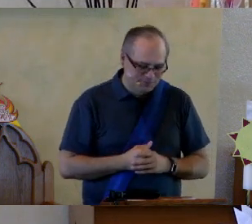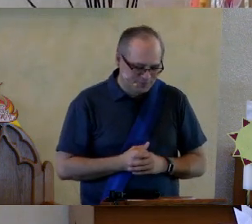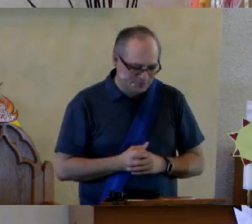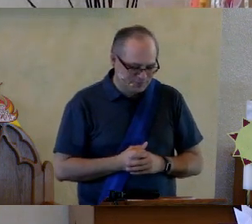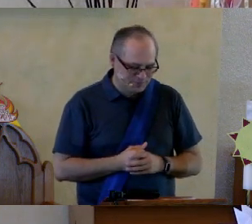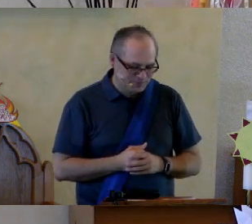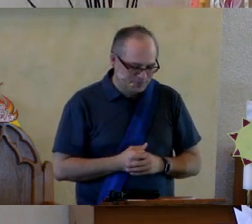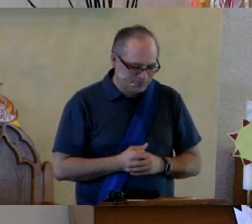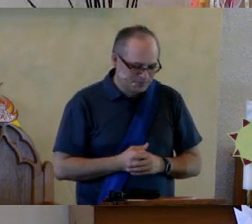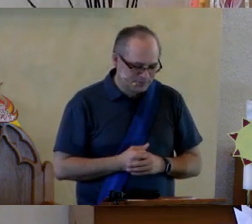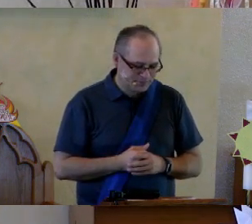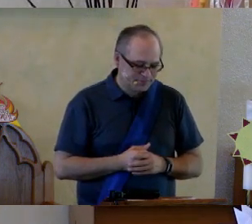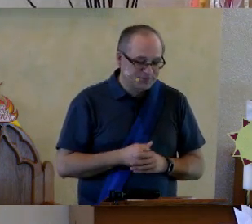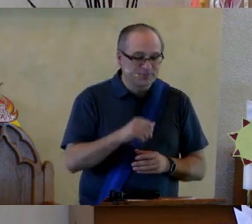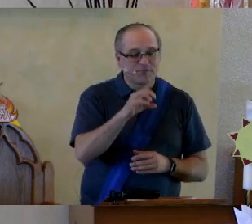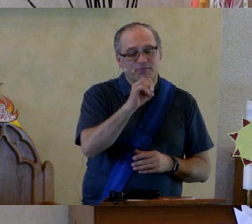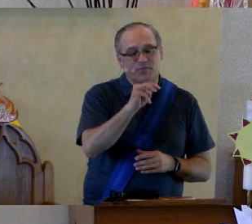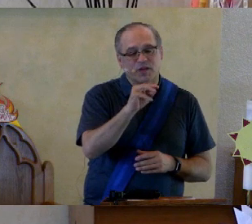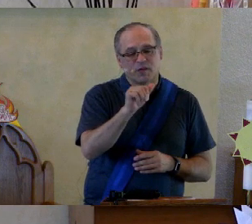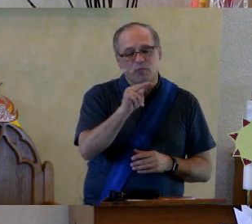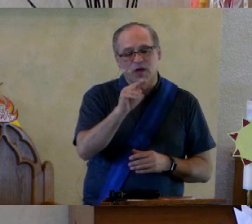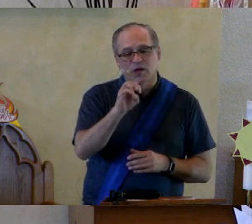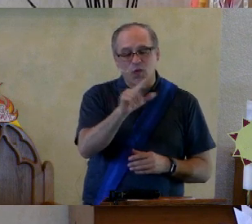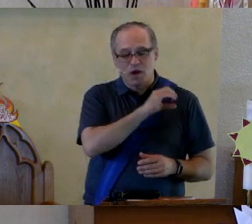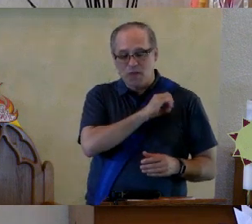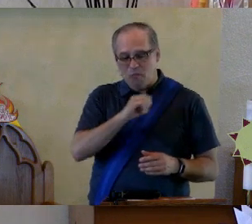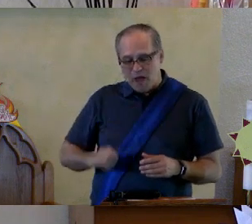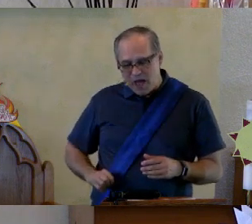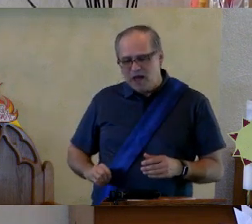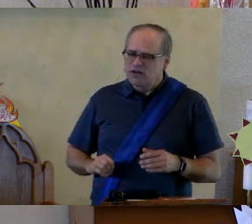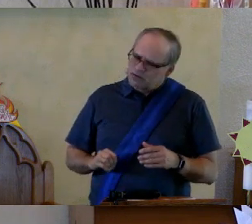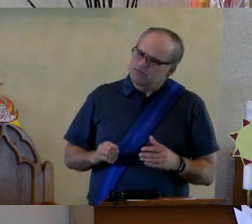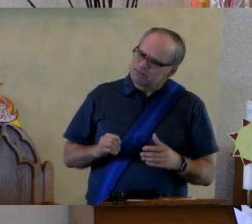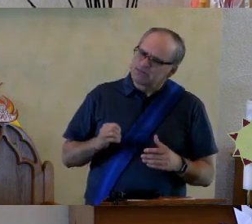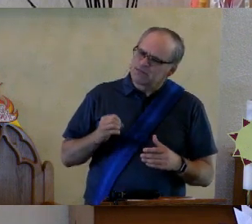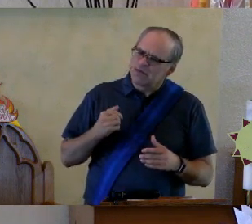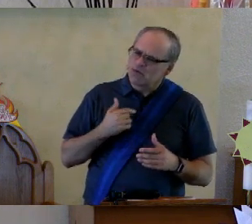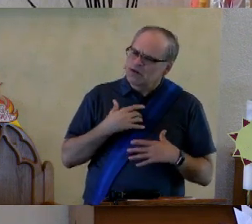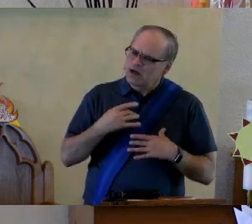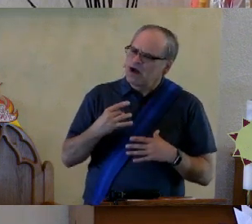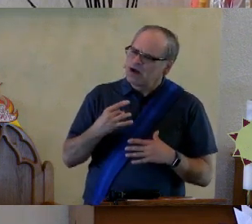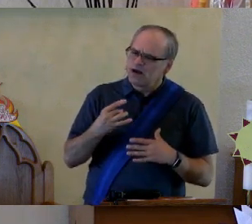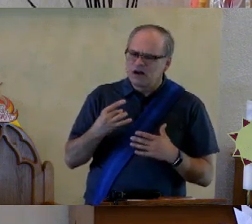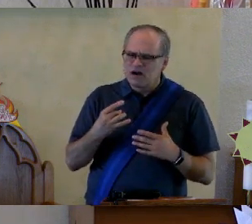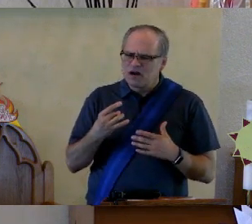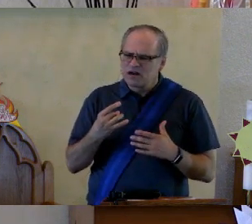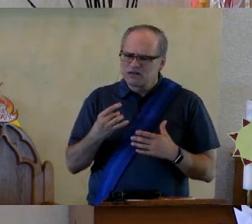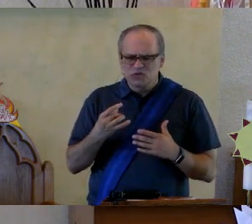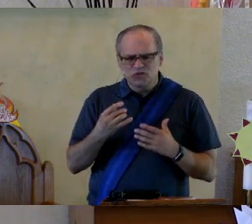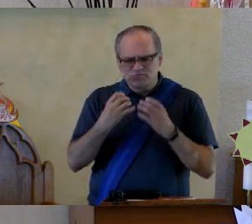At Emmanuel, we like to take a long time to center ourselves. We know that